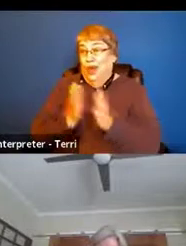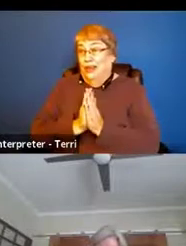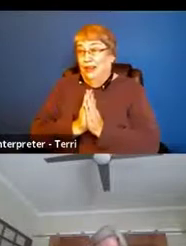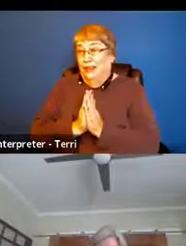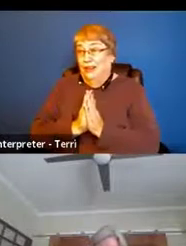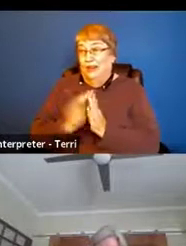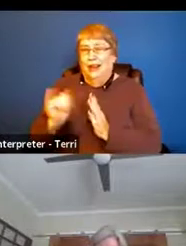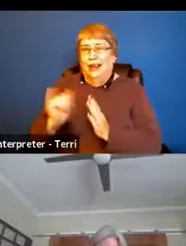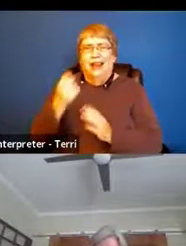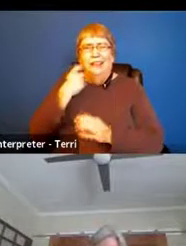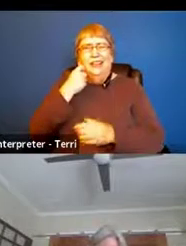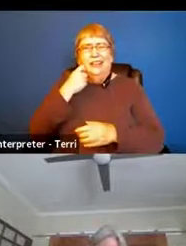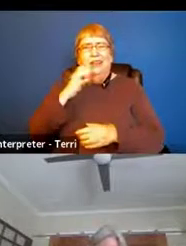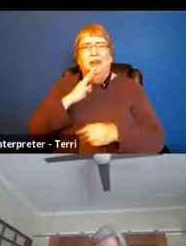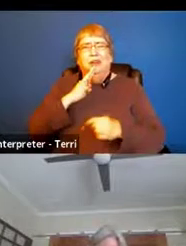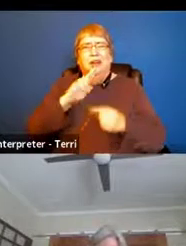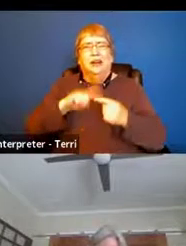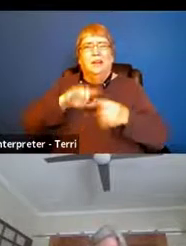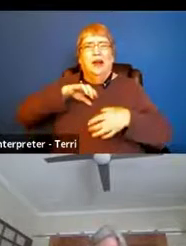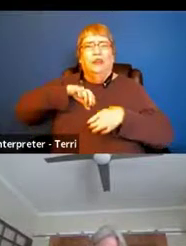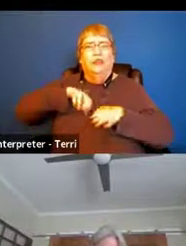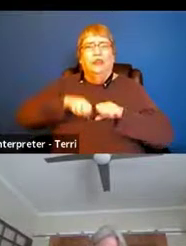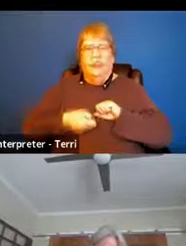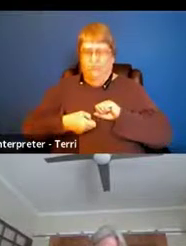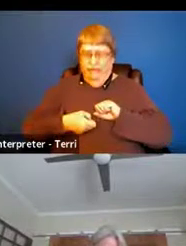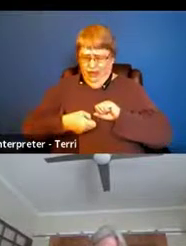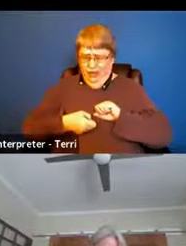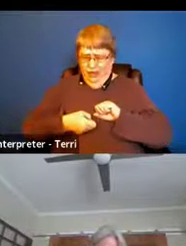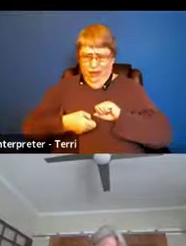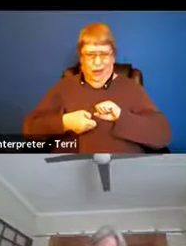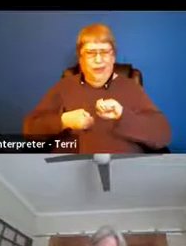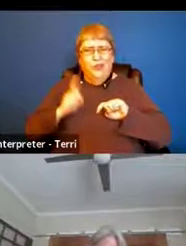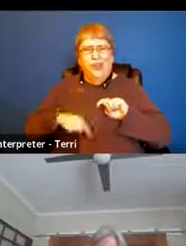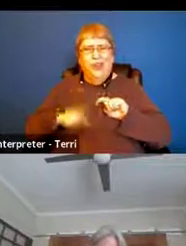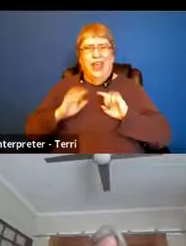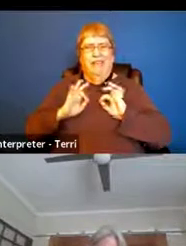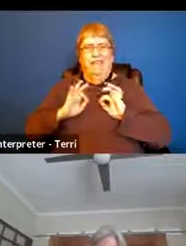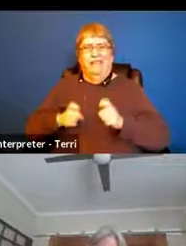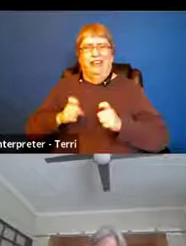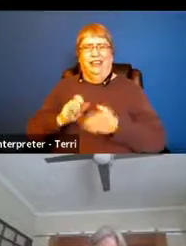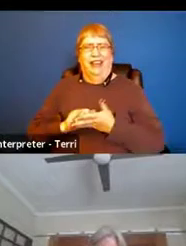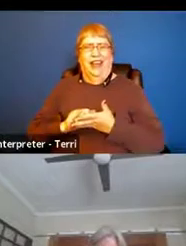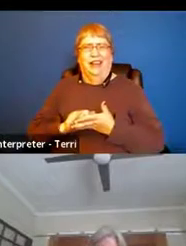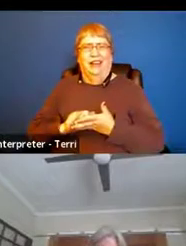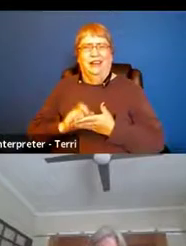know, you can't fix a lot of, you know, grief and the emotions. I think creating that space is so important.